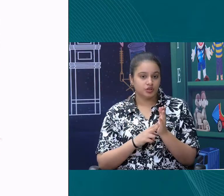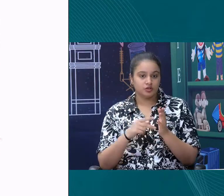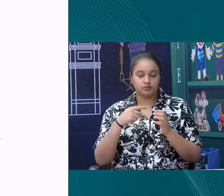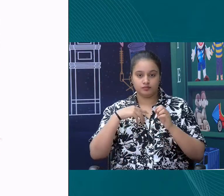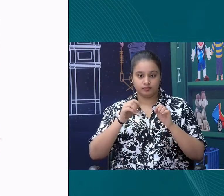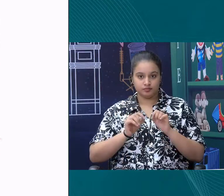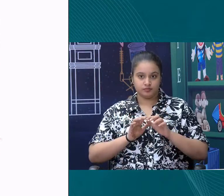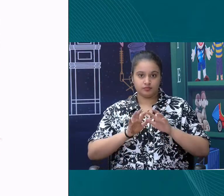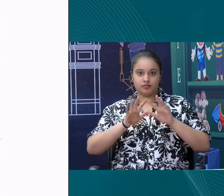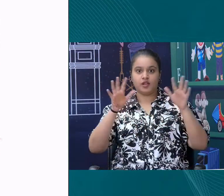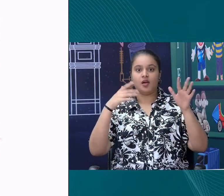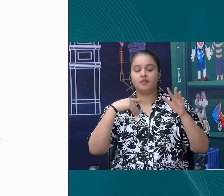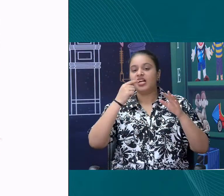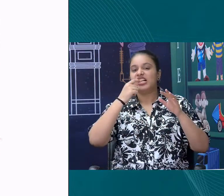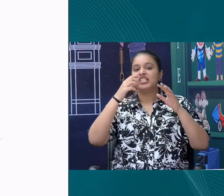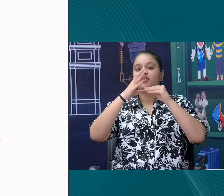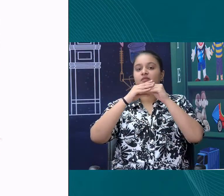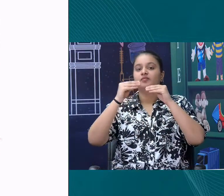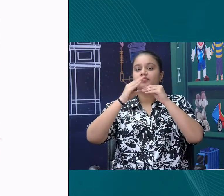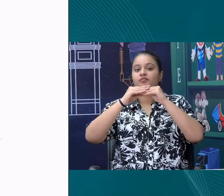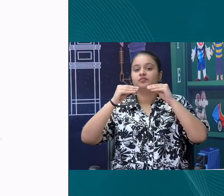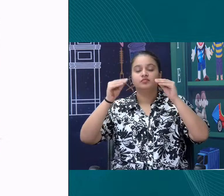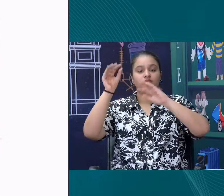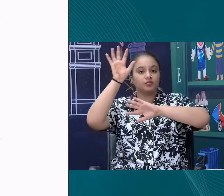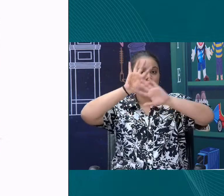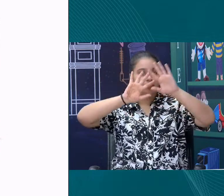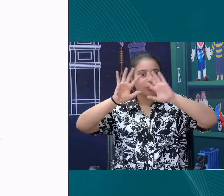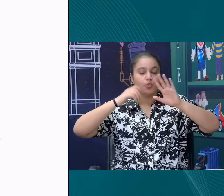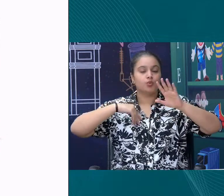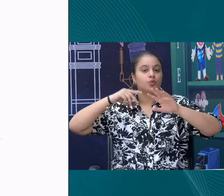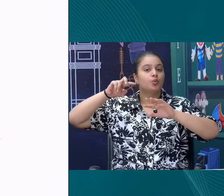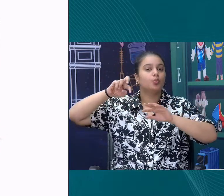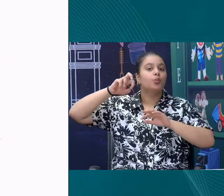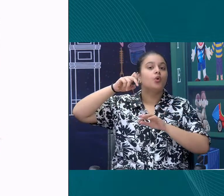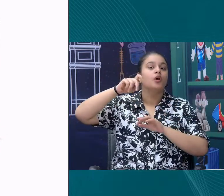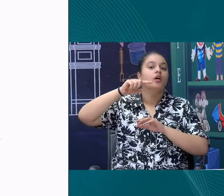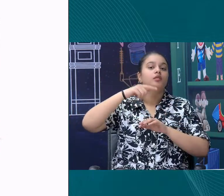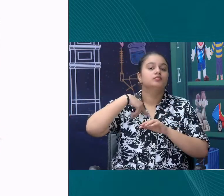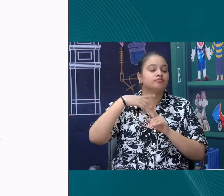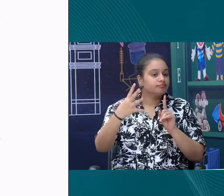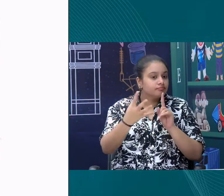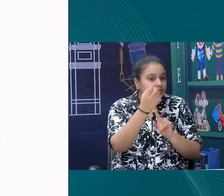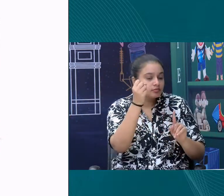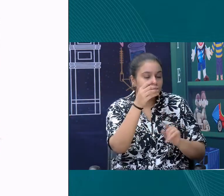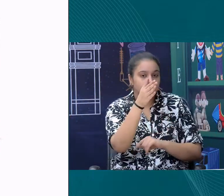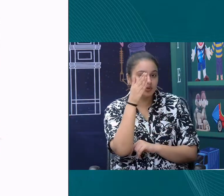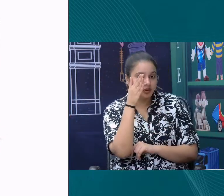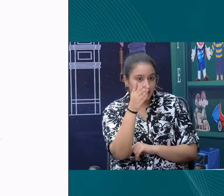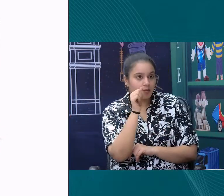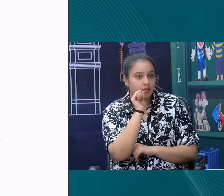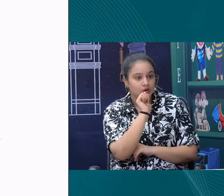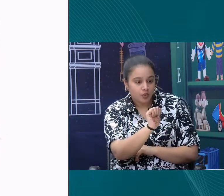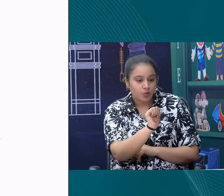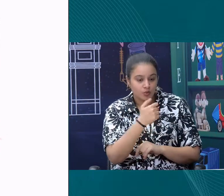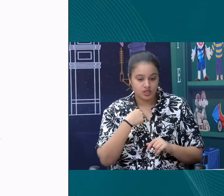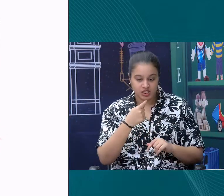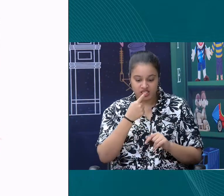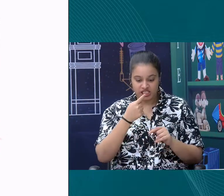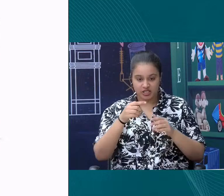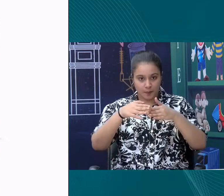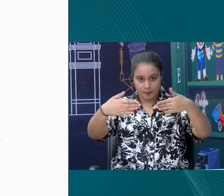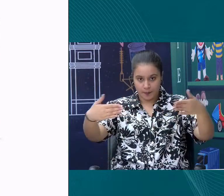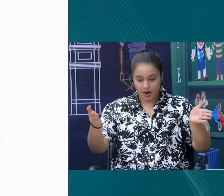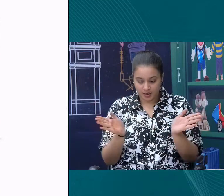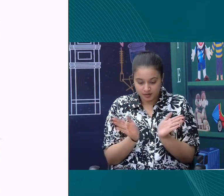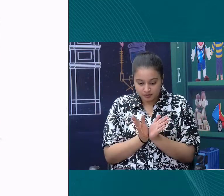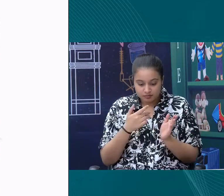up in the dust cloak and took a walk across the desert and found the camel looking at his own reflection in a pool